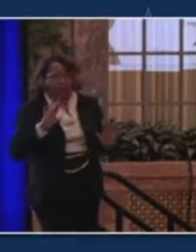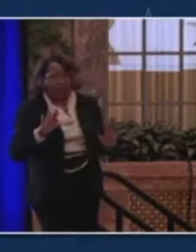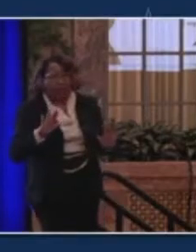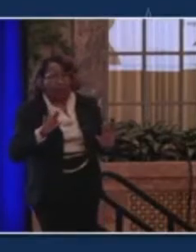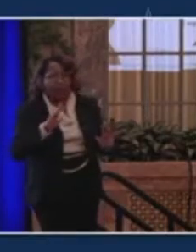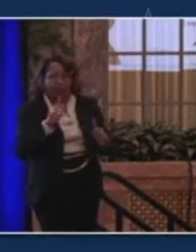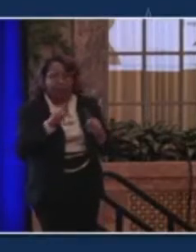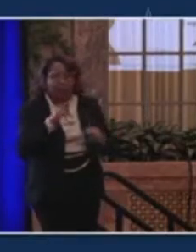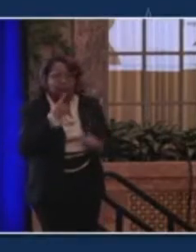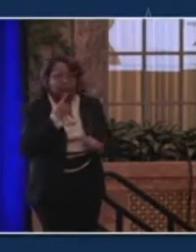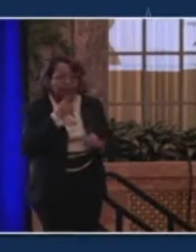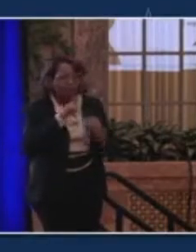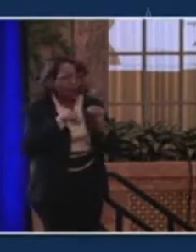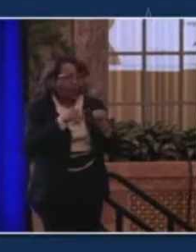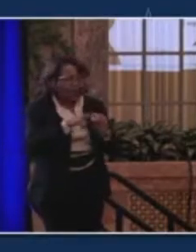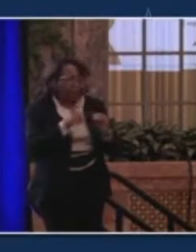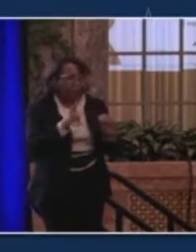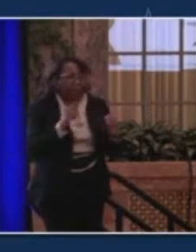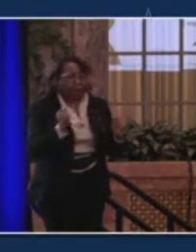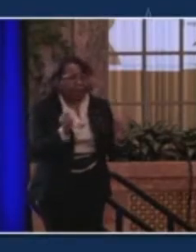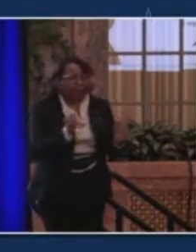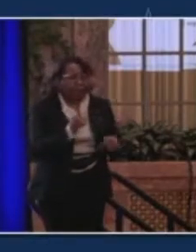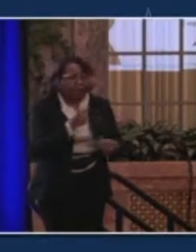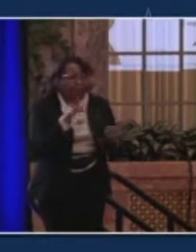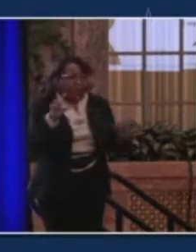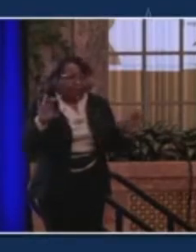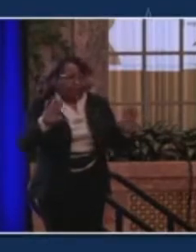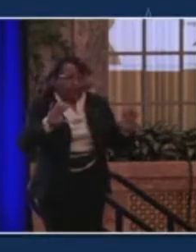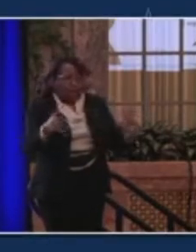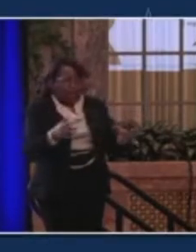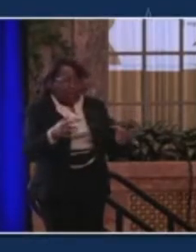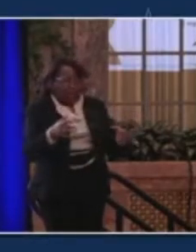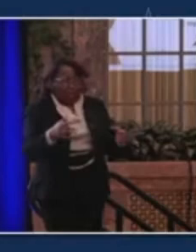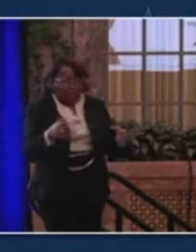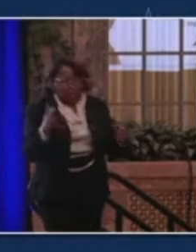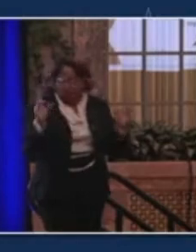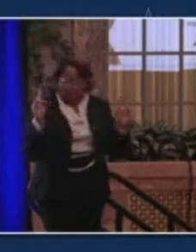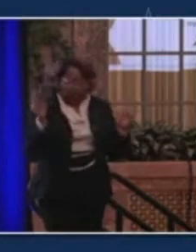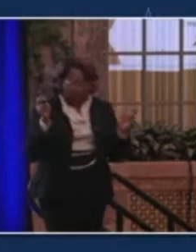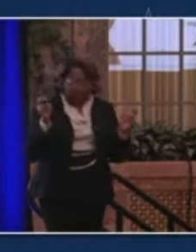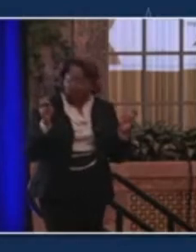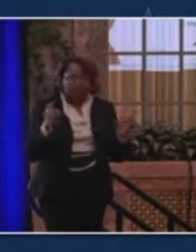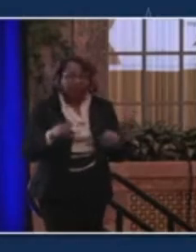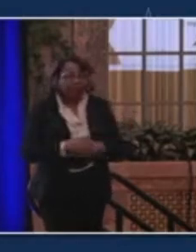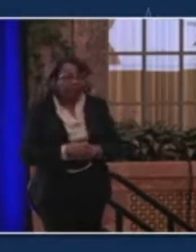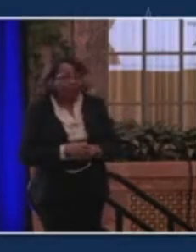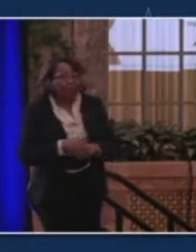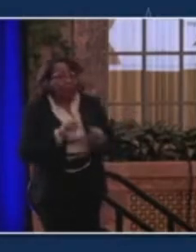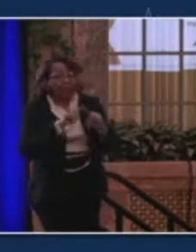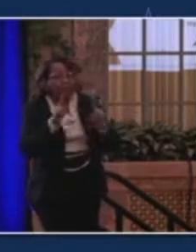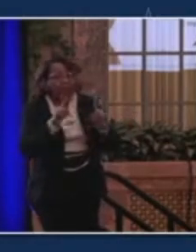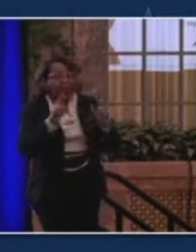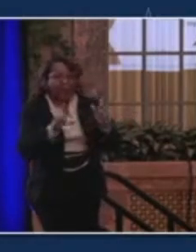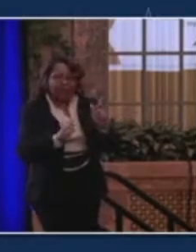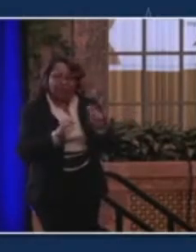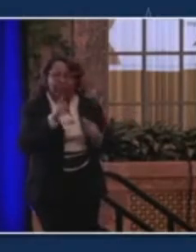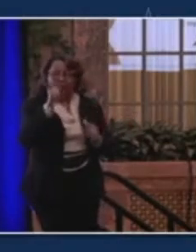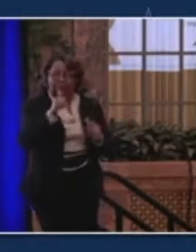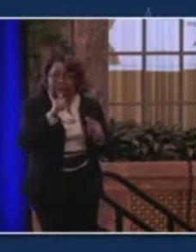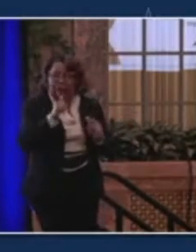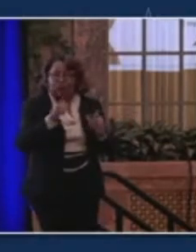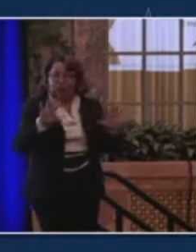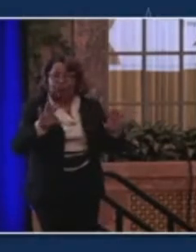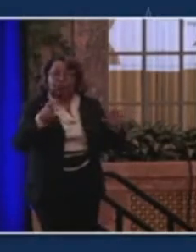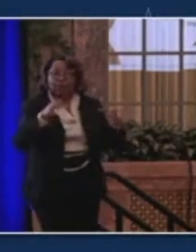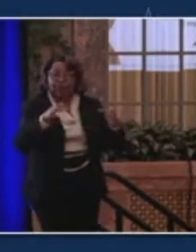the coalition. The coalition, in a way, was very small. But the largest of the